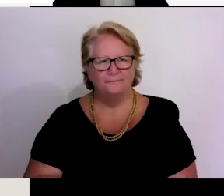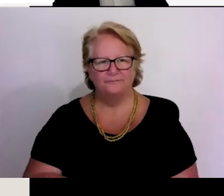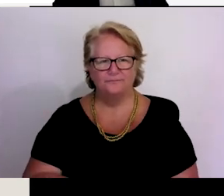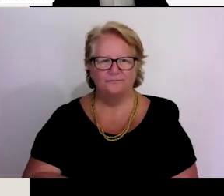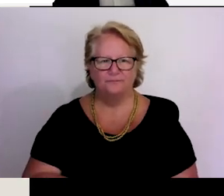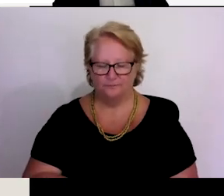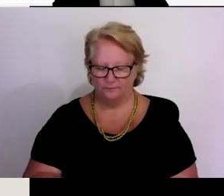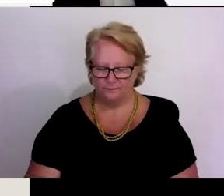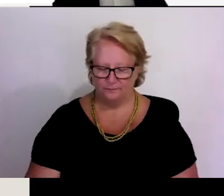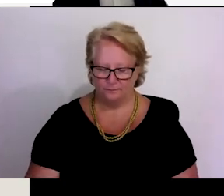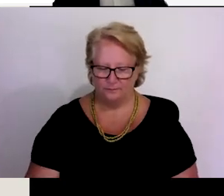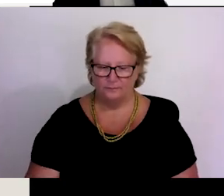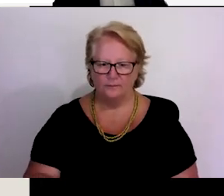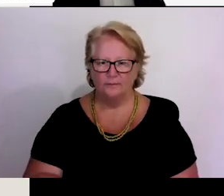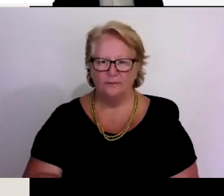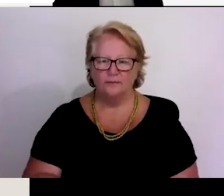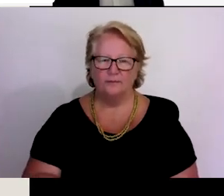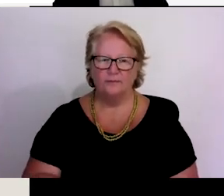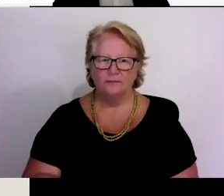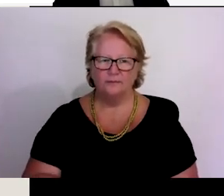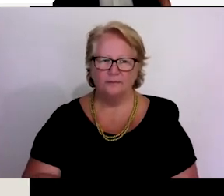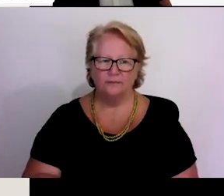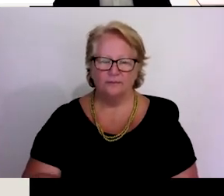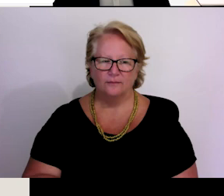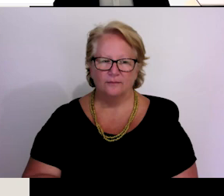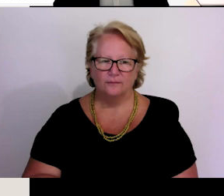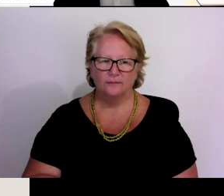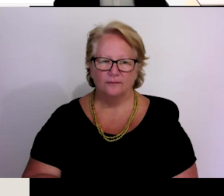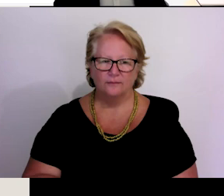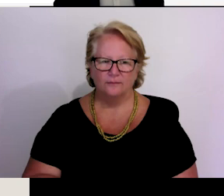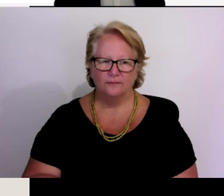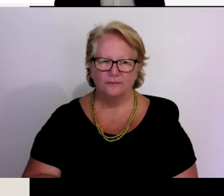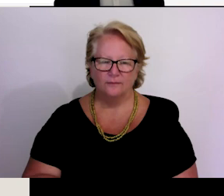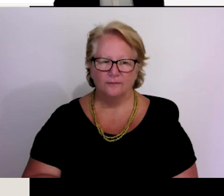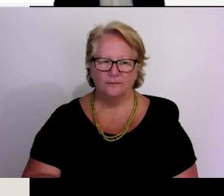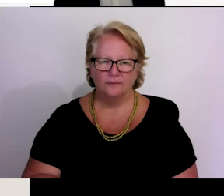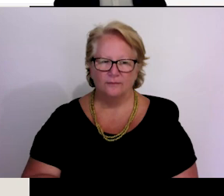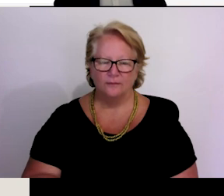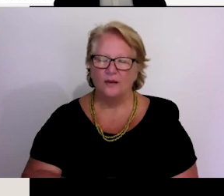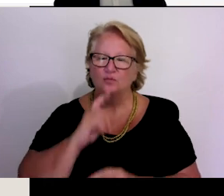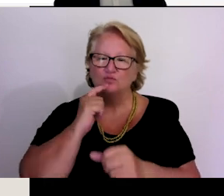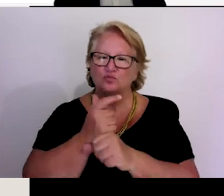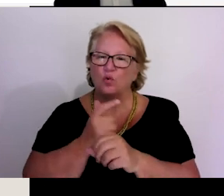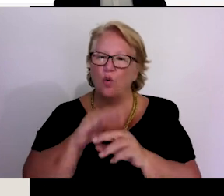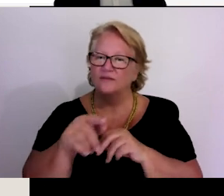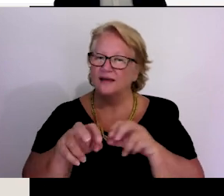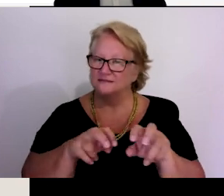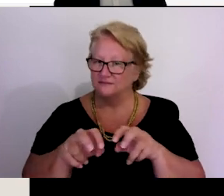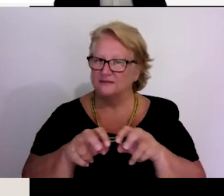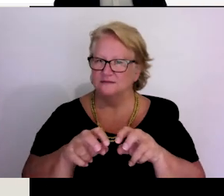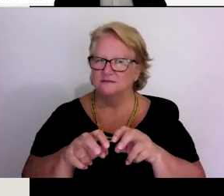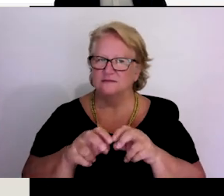We're going to talk a little bit about the activities of the National Centre and how it will support the engagement and understanding